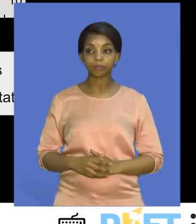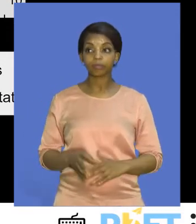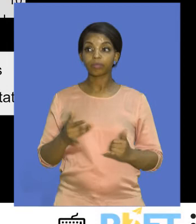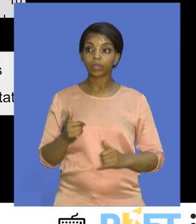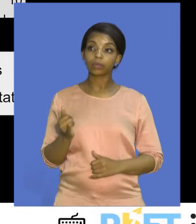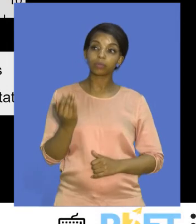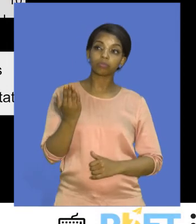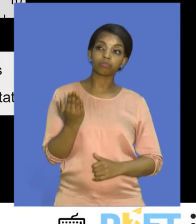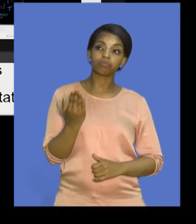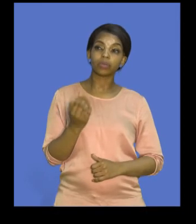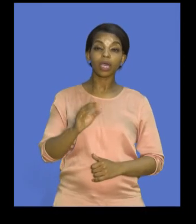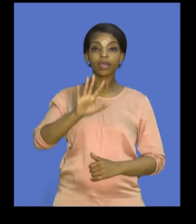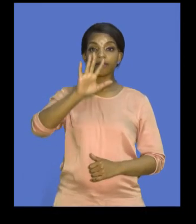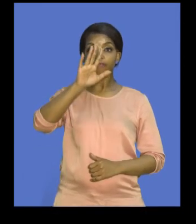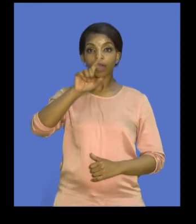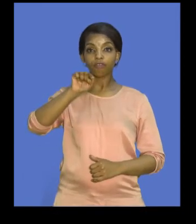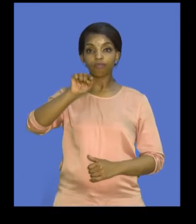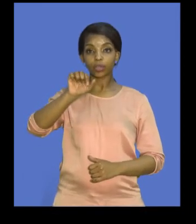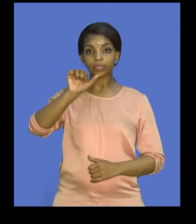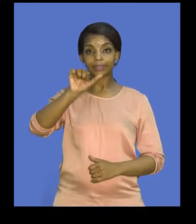okay? We go back,